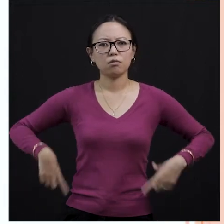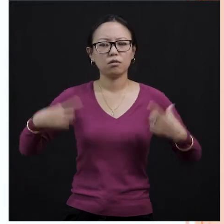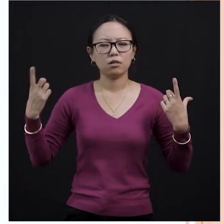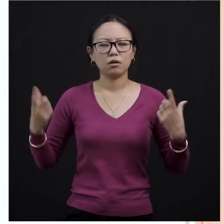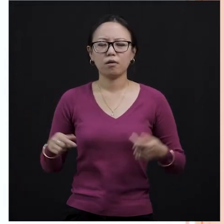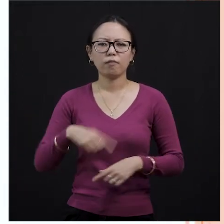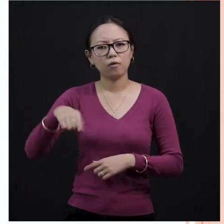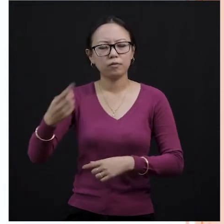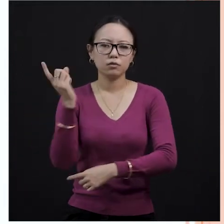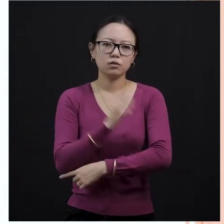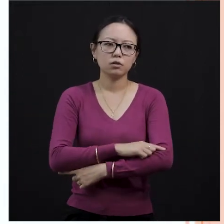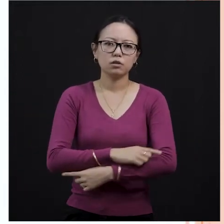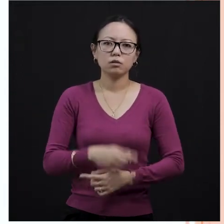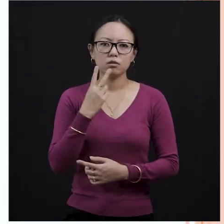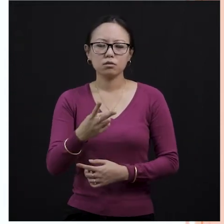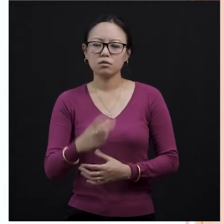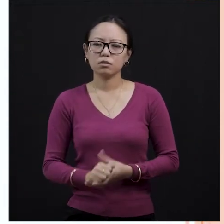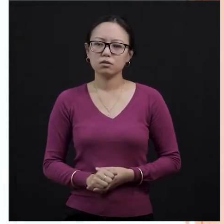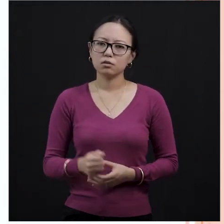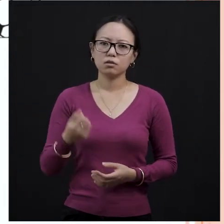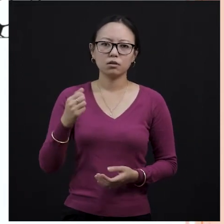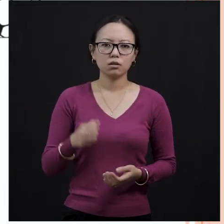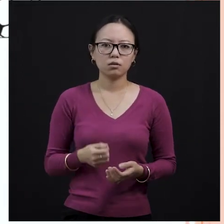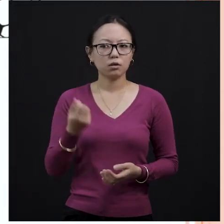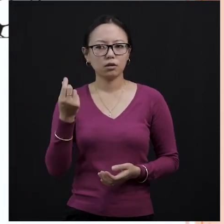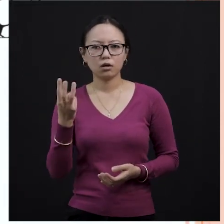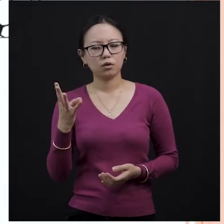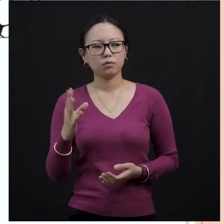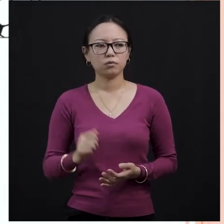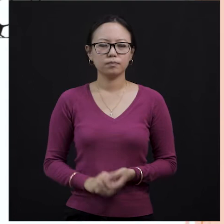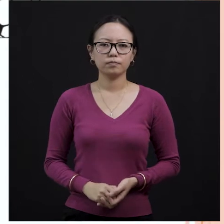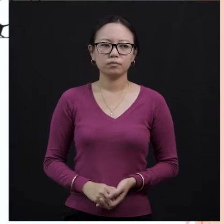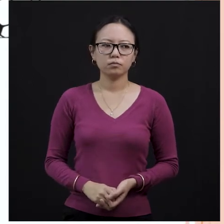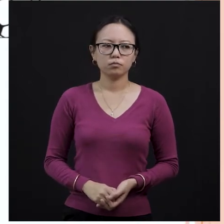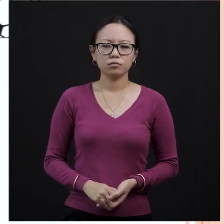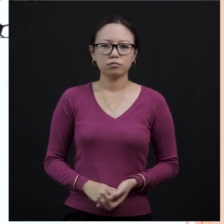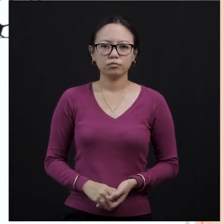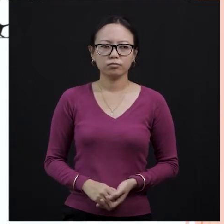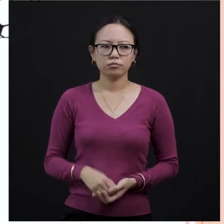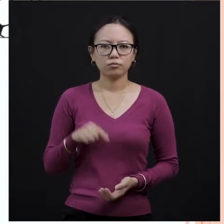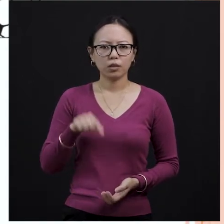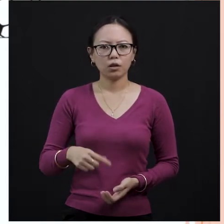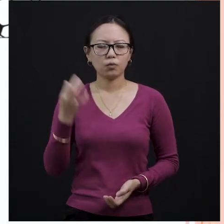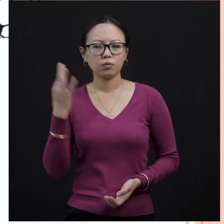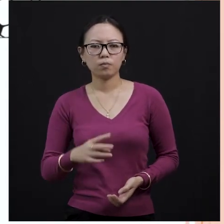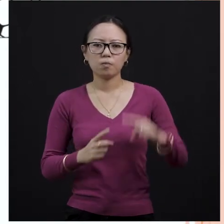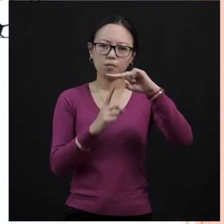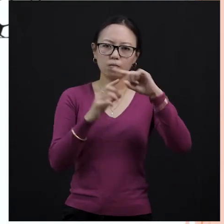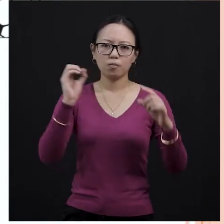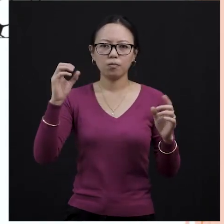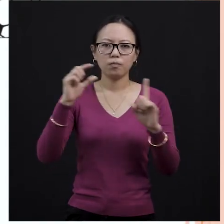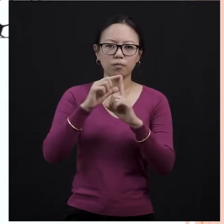So to go for further explanation, let's look at a new topic. We are going to learn how to